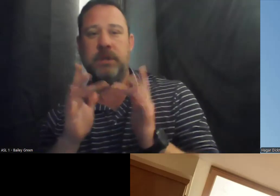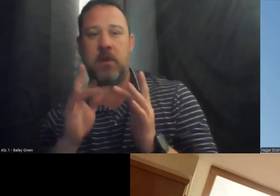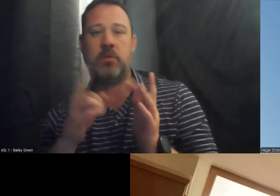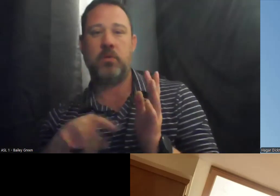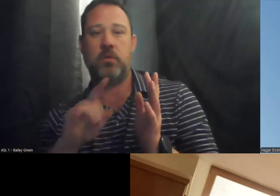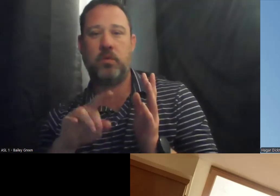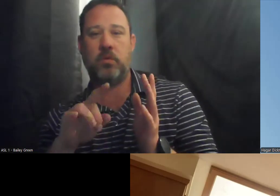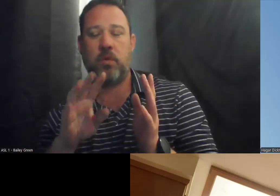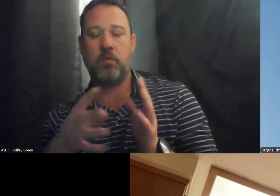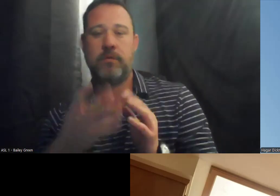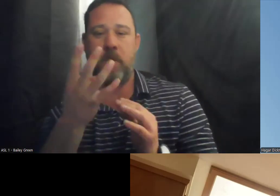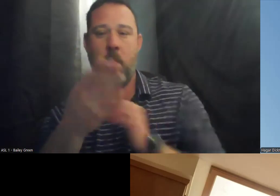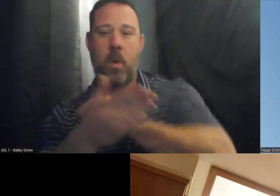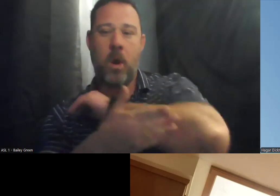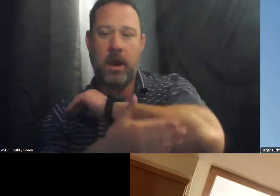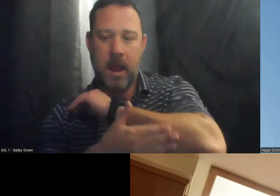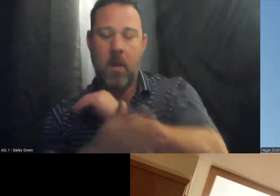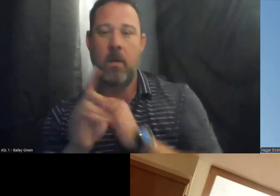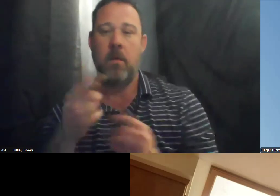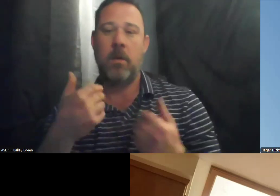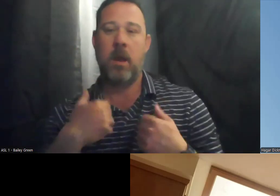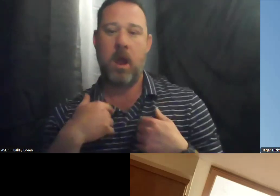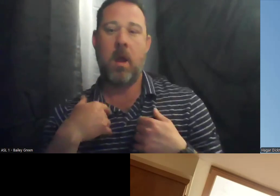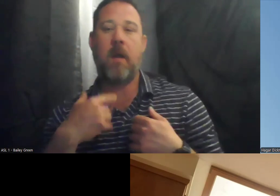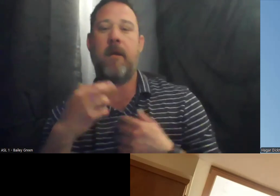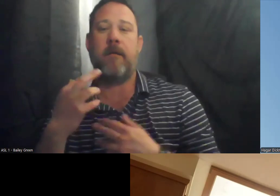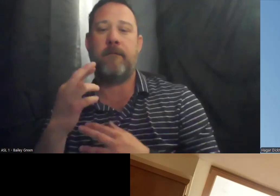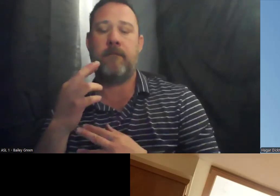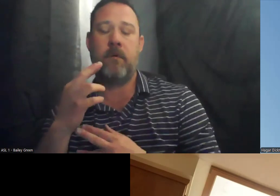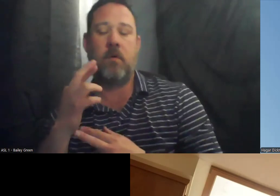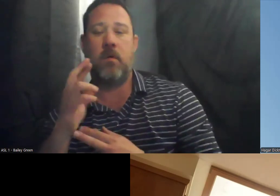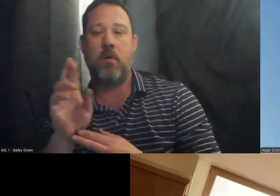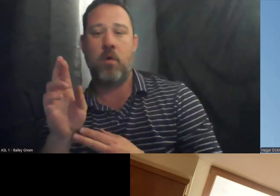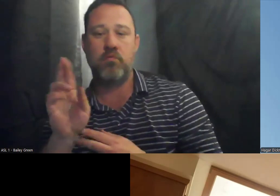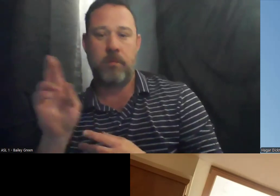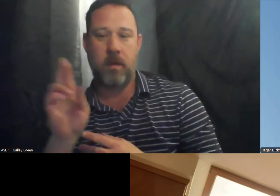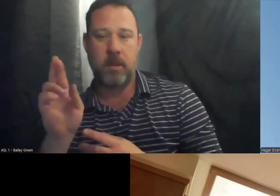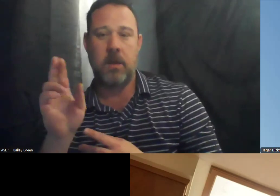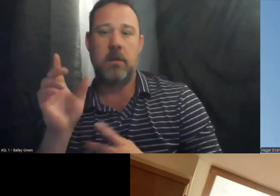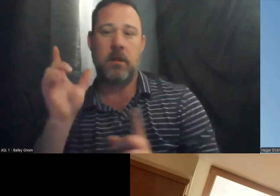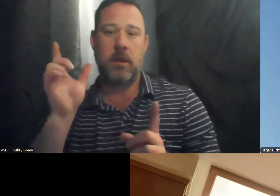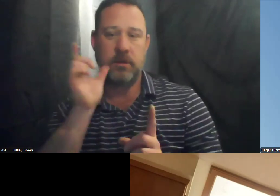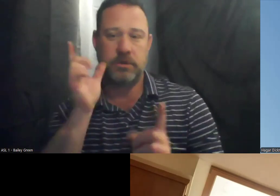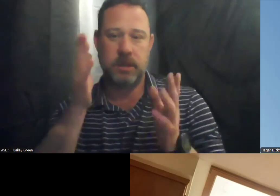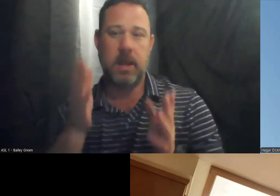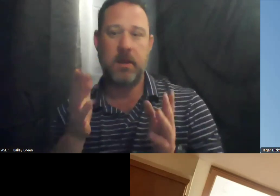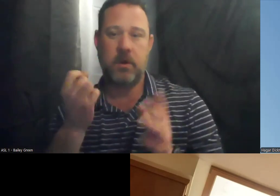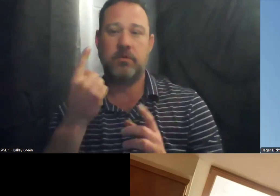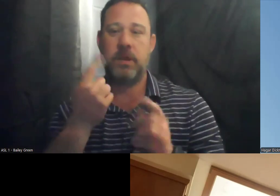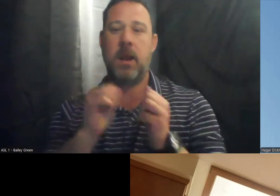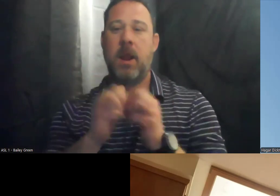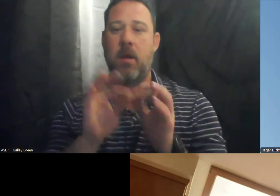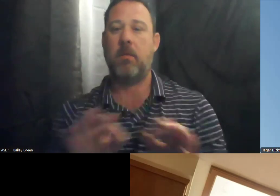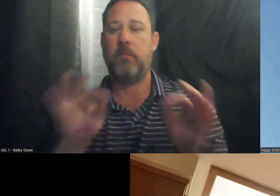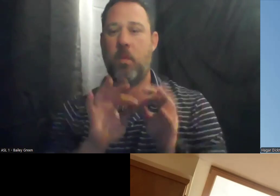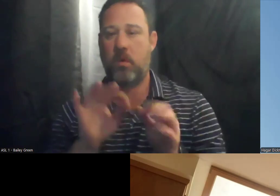4 counties where we have the Republican legislators to get them to understand how important this